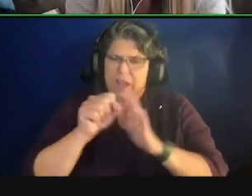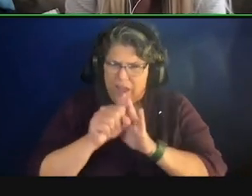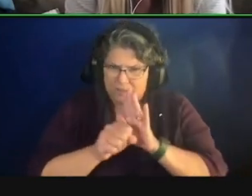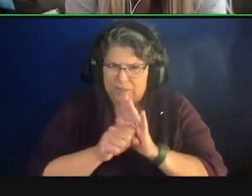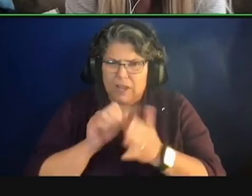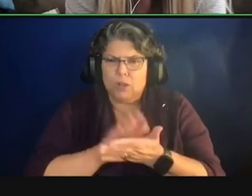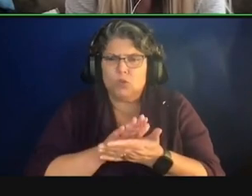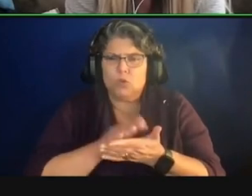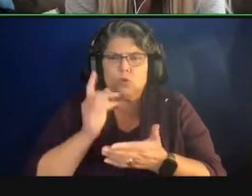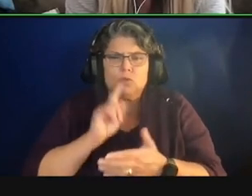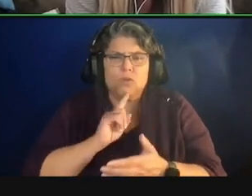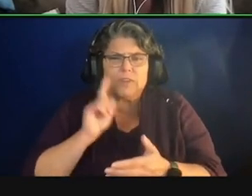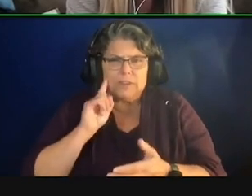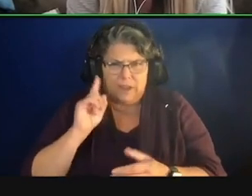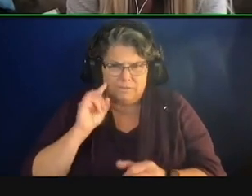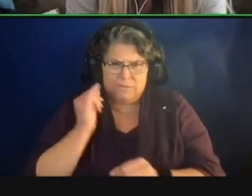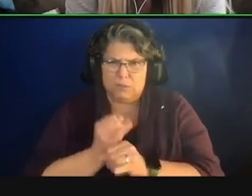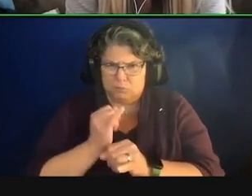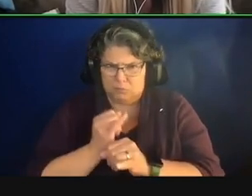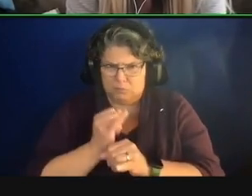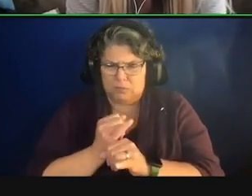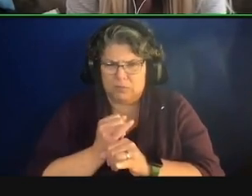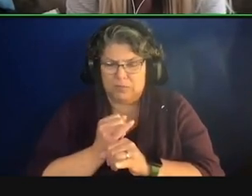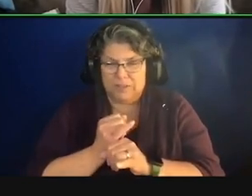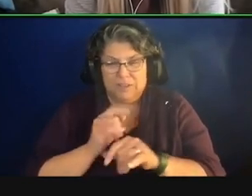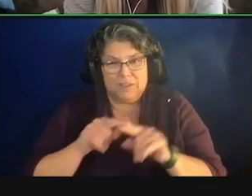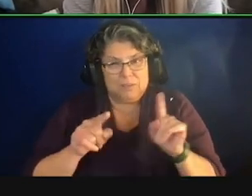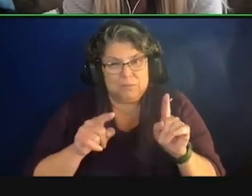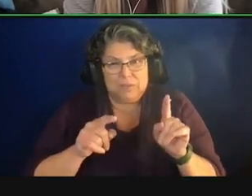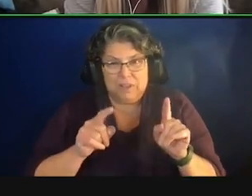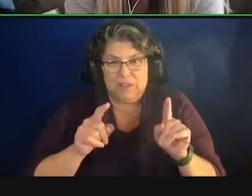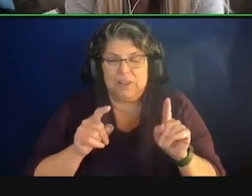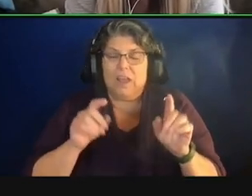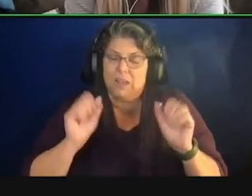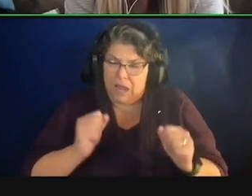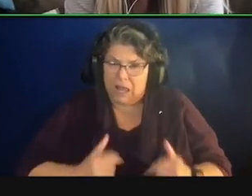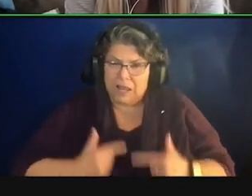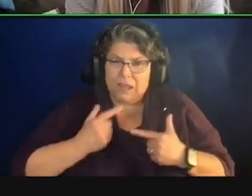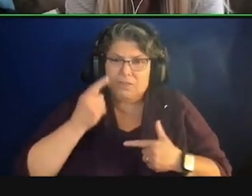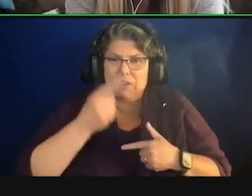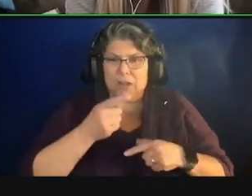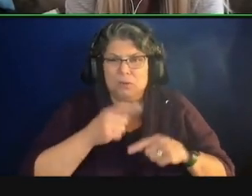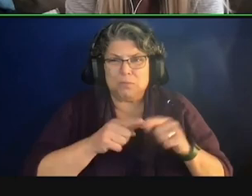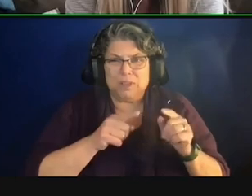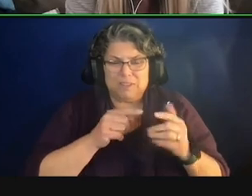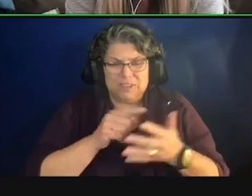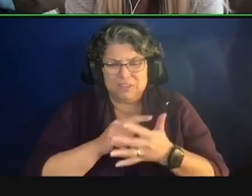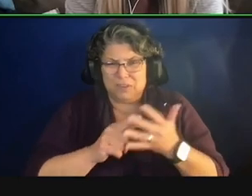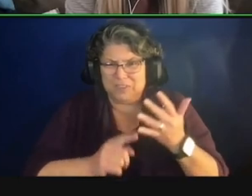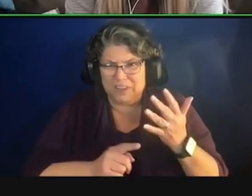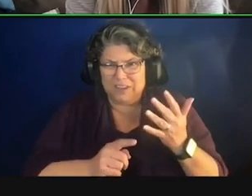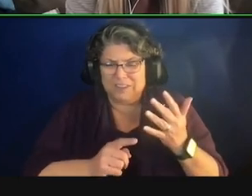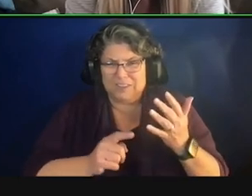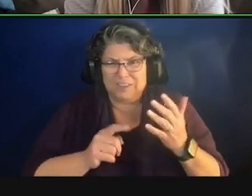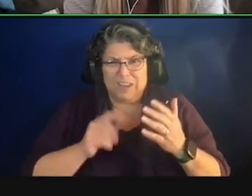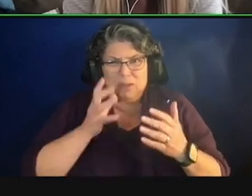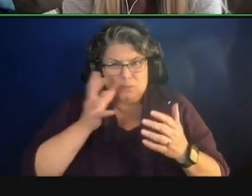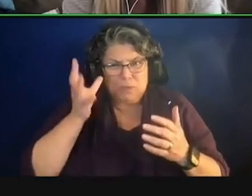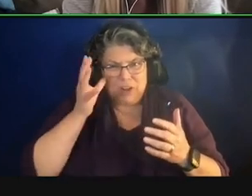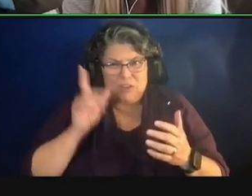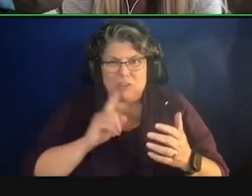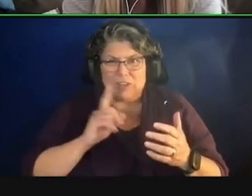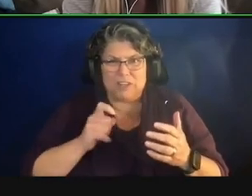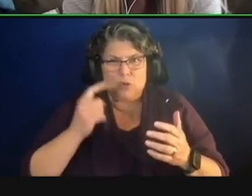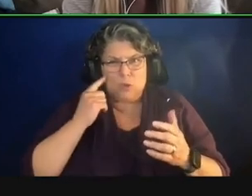deaf, but again, they have residential options, but these are all things that parents have to really consider when